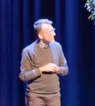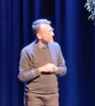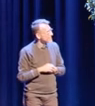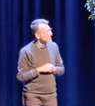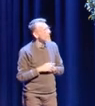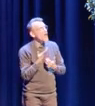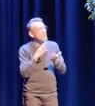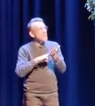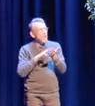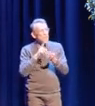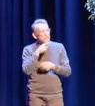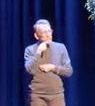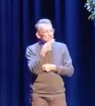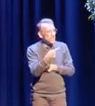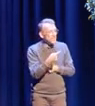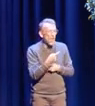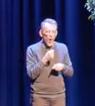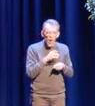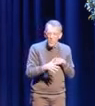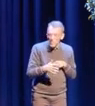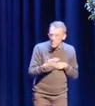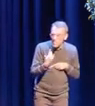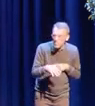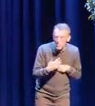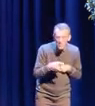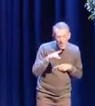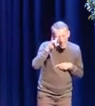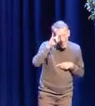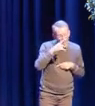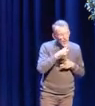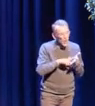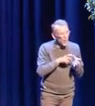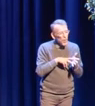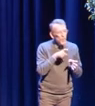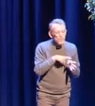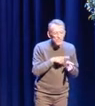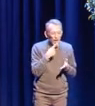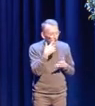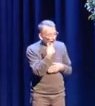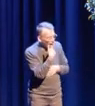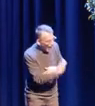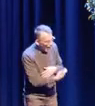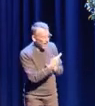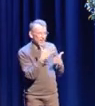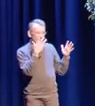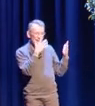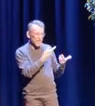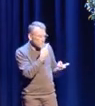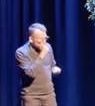And then my mum said, "Bloody hell, loose." And I couldn't really agree more, mum.